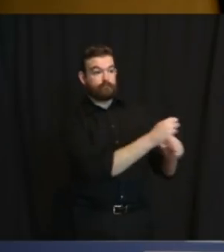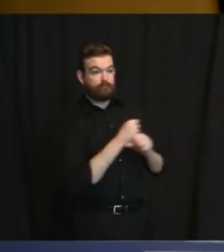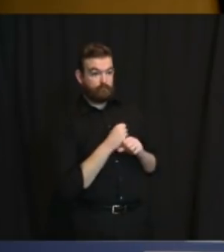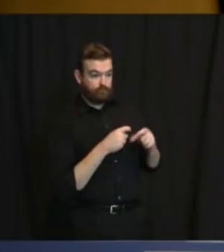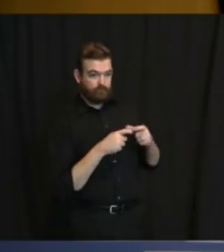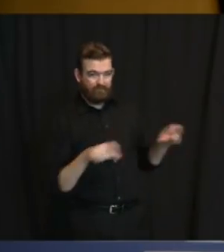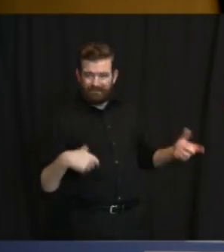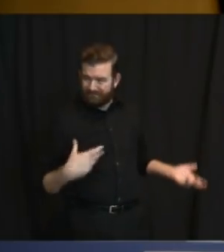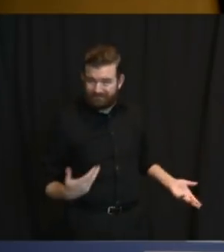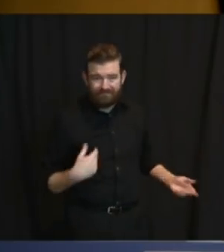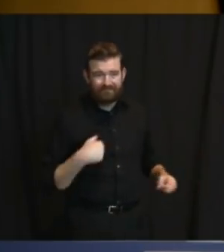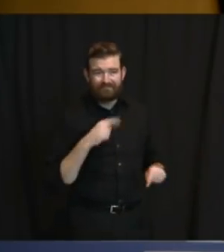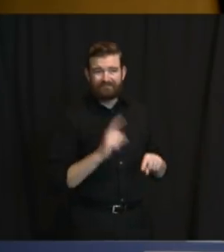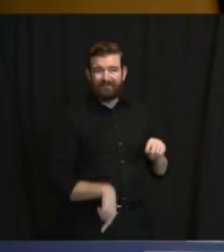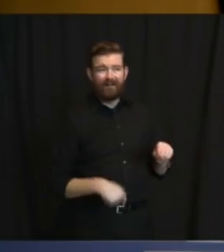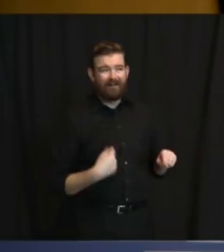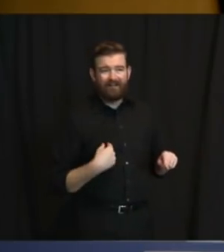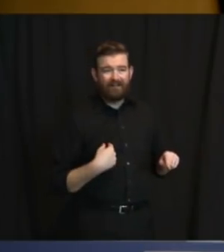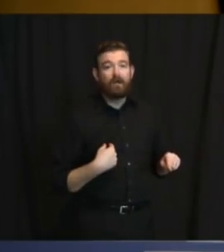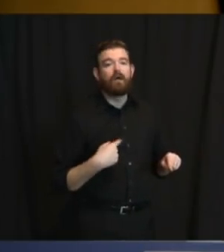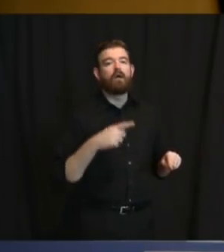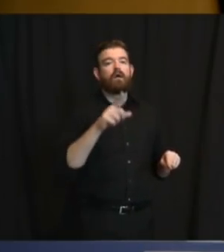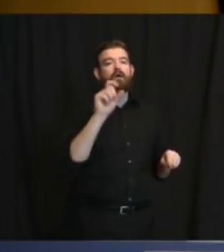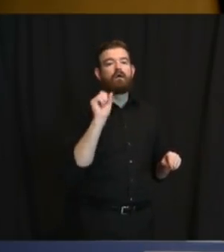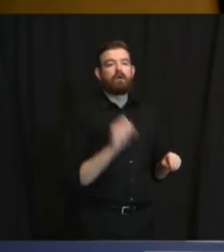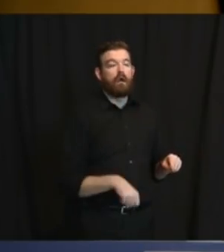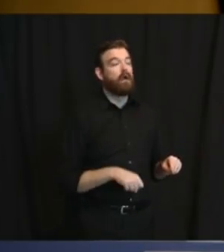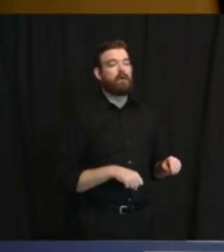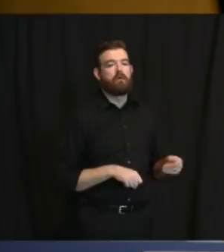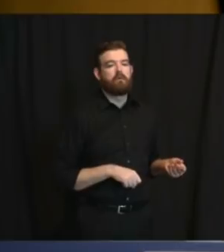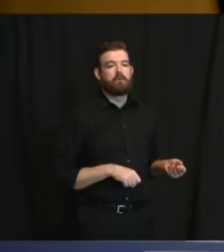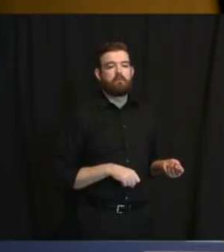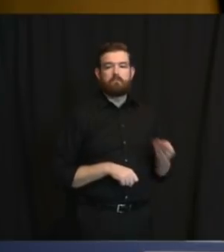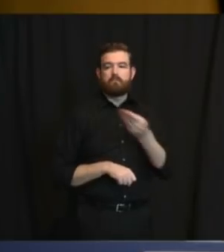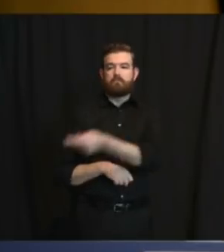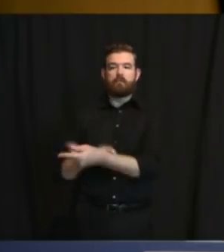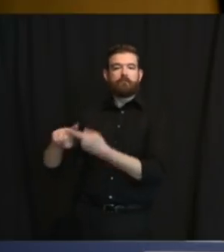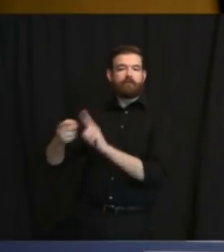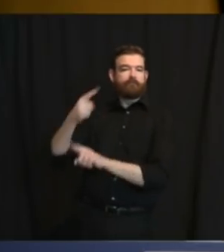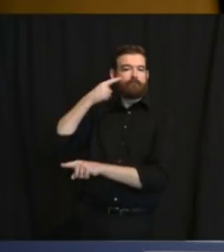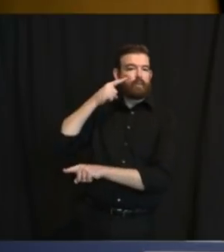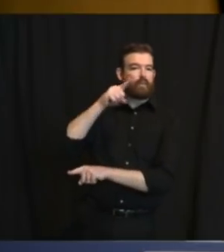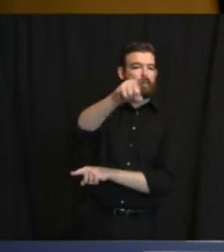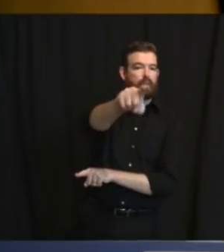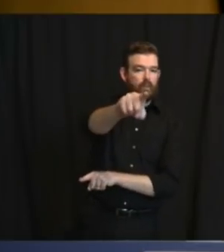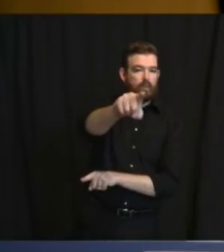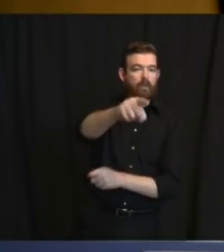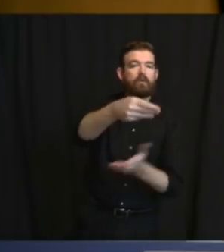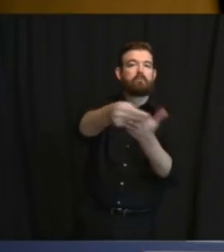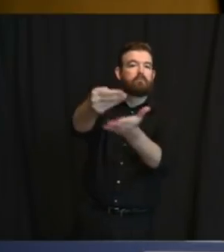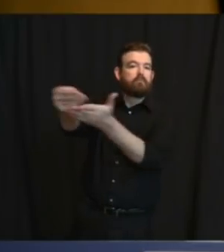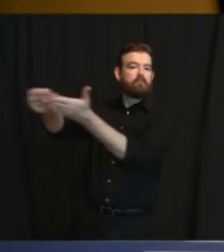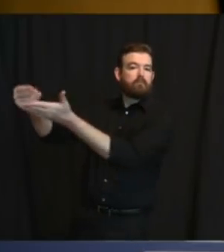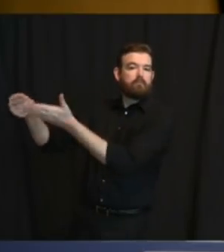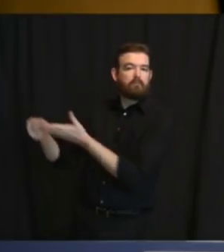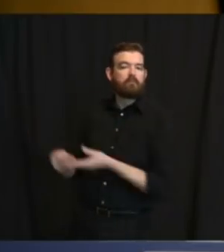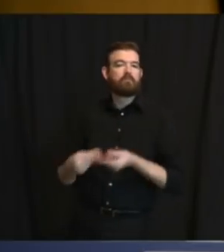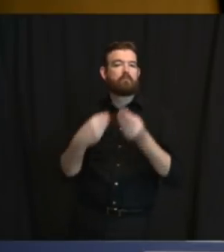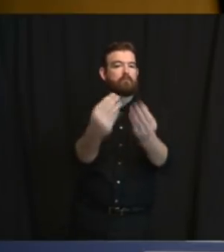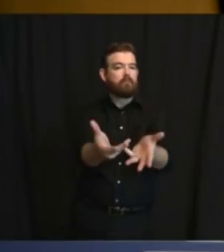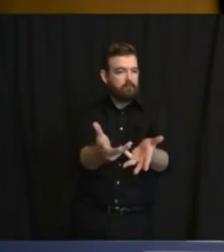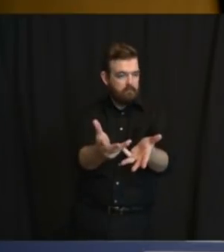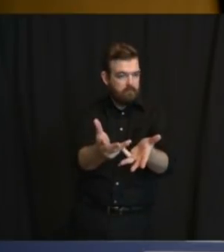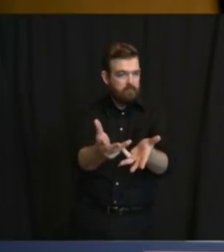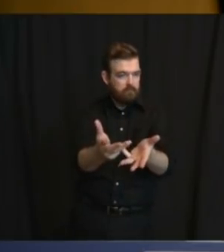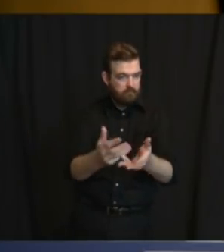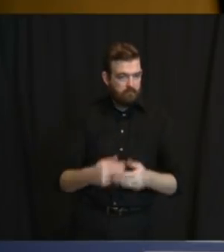We've expanded food choices, giving participants more flexibility in the brand and size of foods that